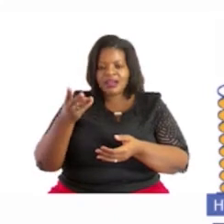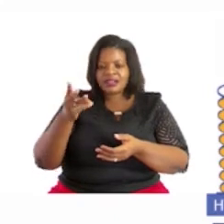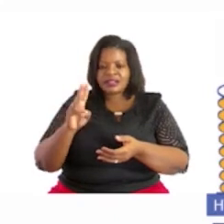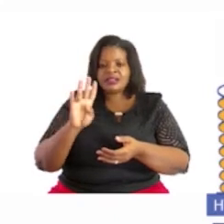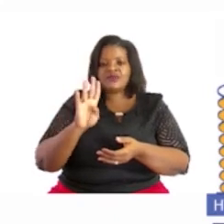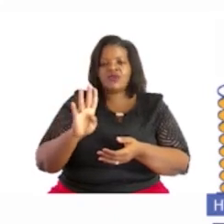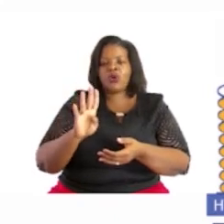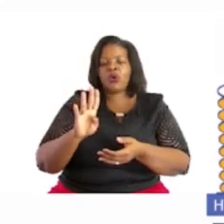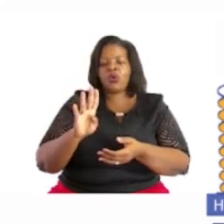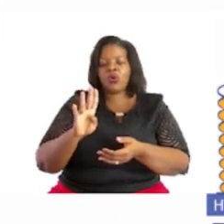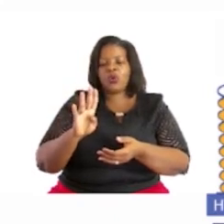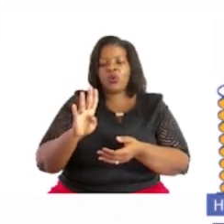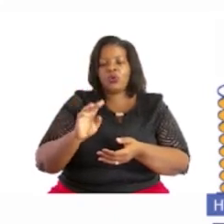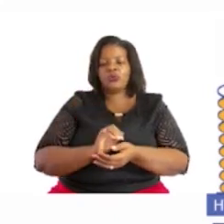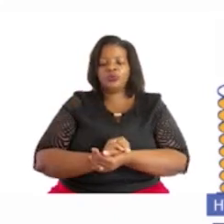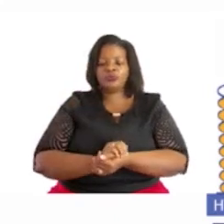830,164.